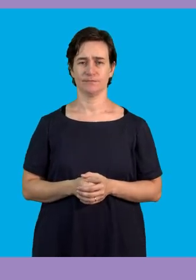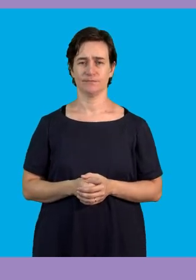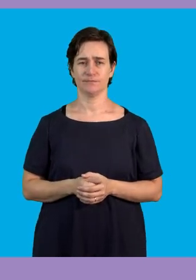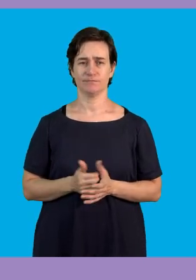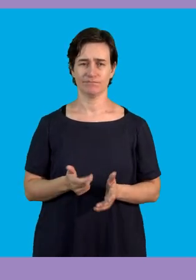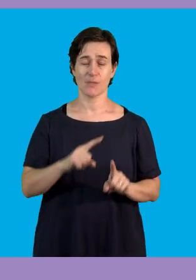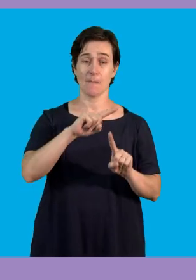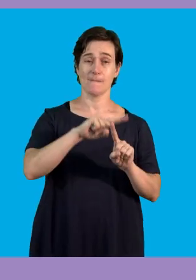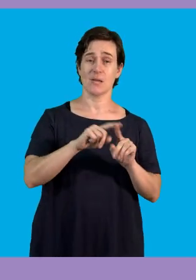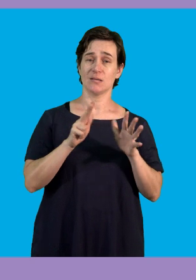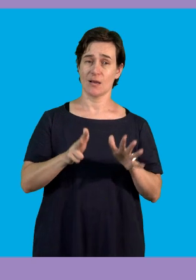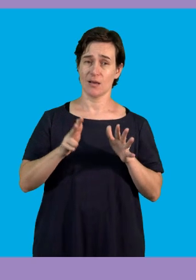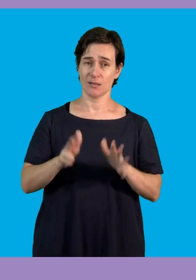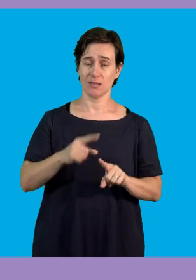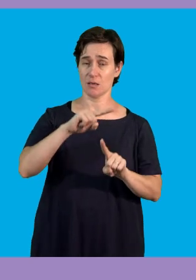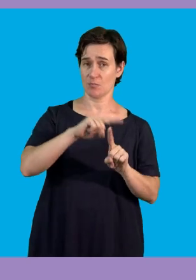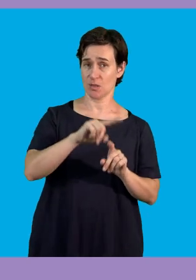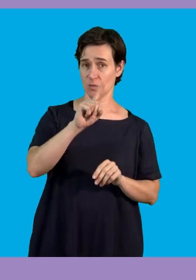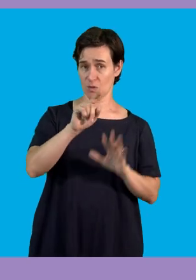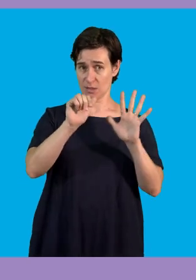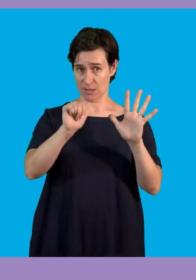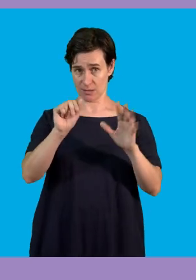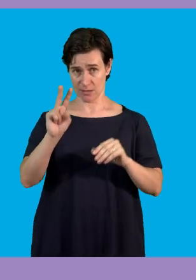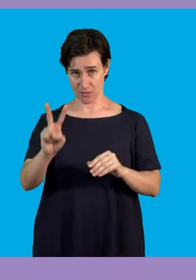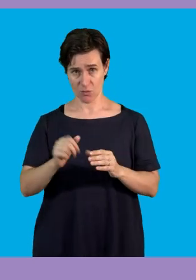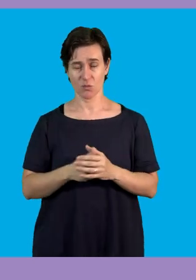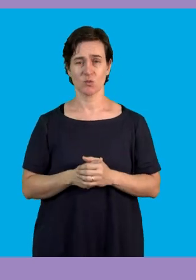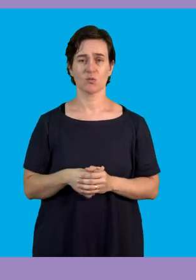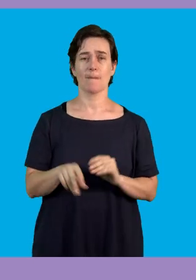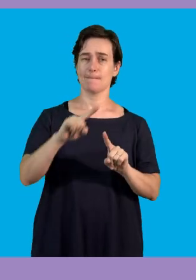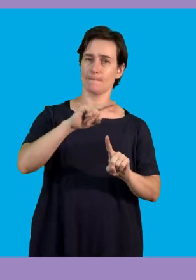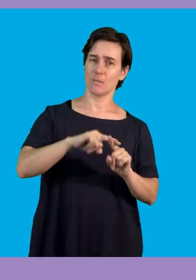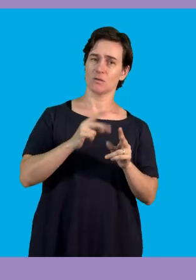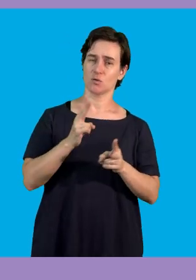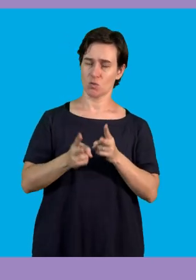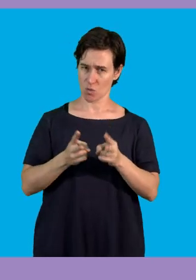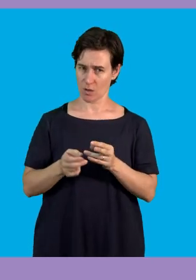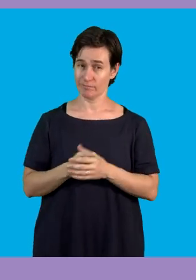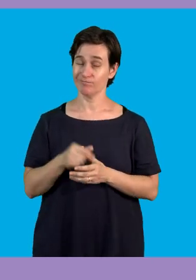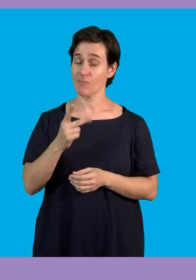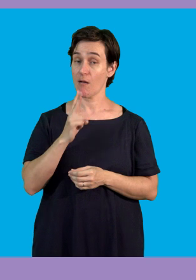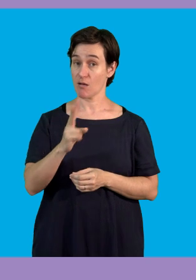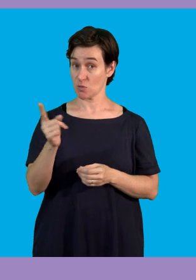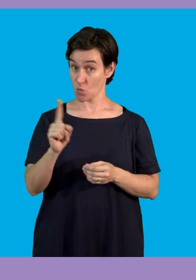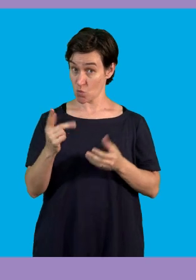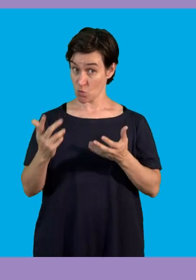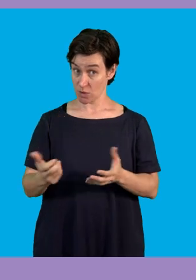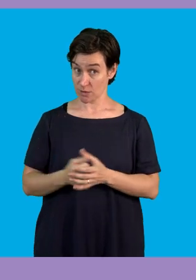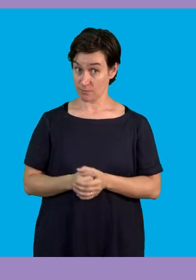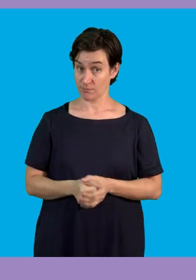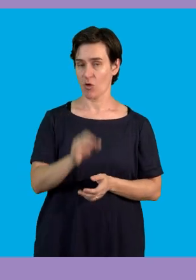plus 18 plus 162 plus 12. And the answer